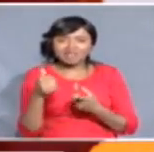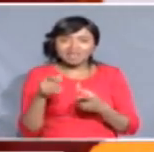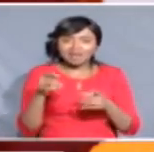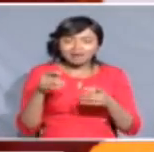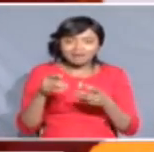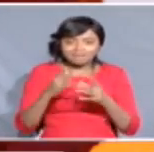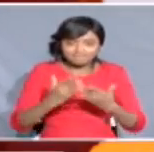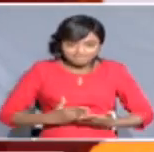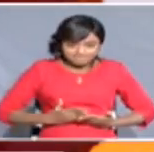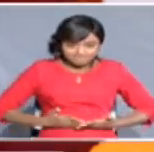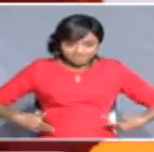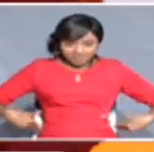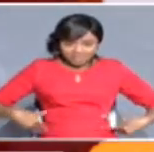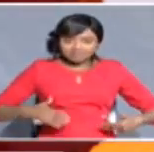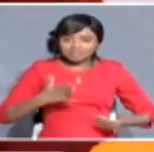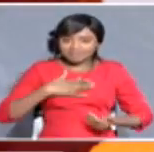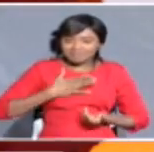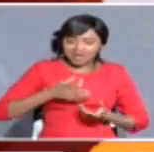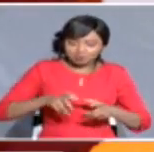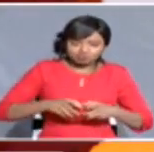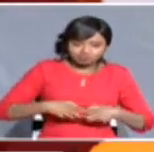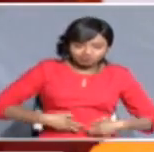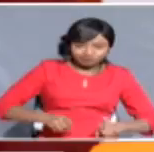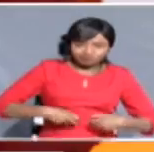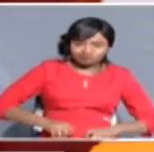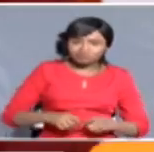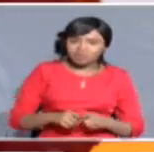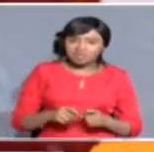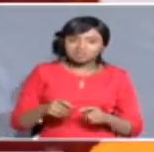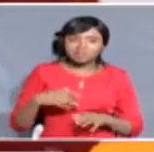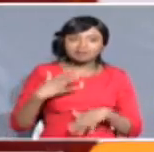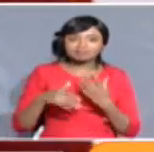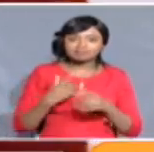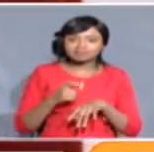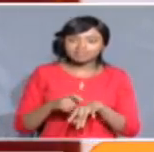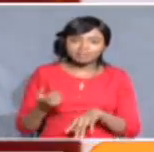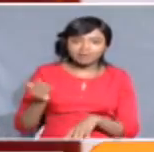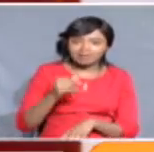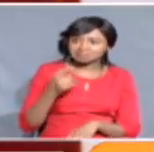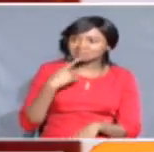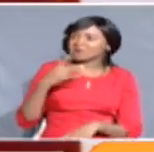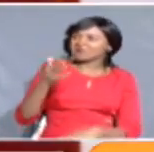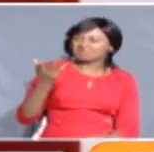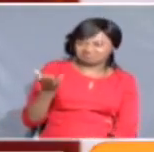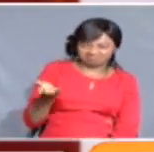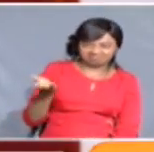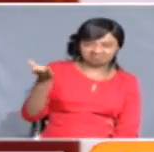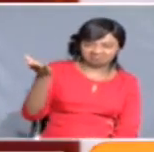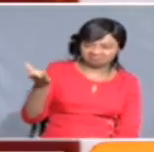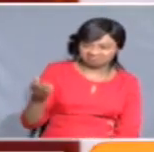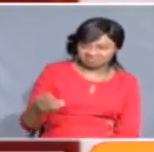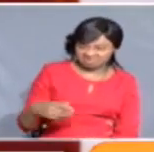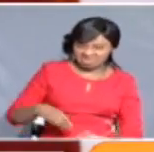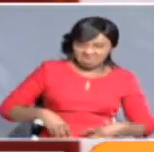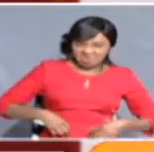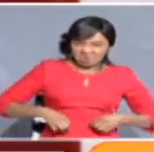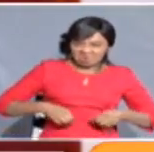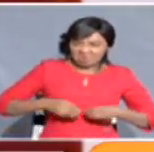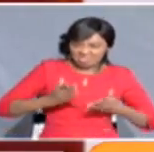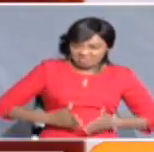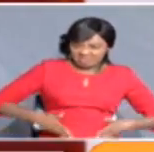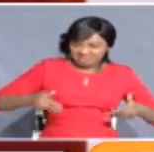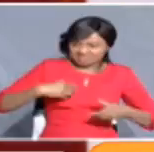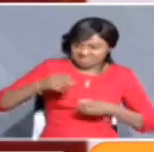panty. And then when we came out, all they were doing was saying, oh, how she merely removed her panty and threw